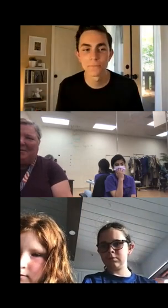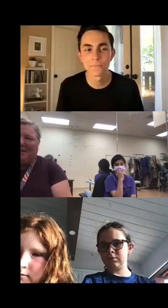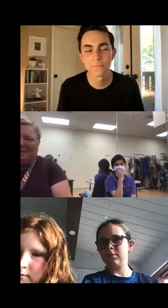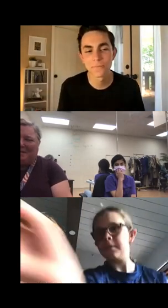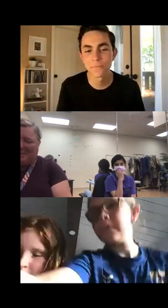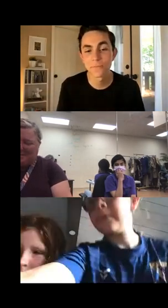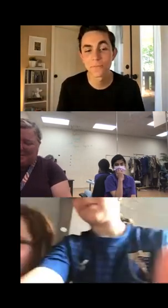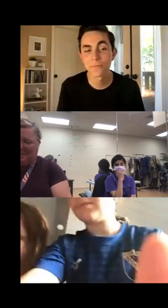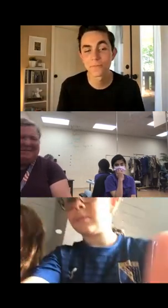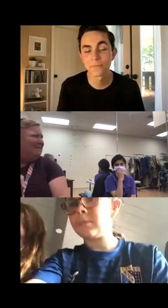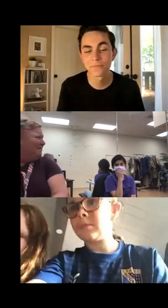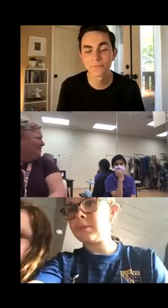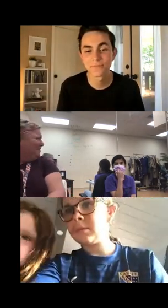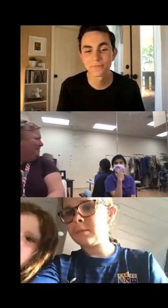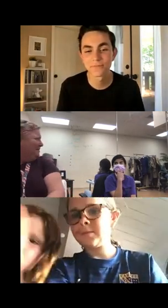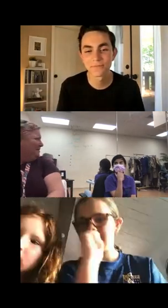What's that?